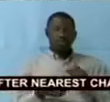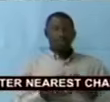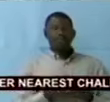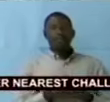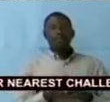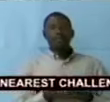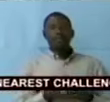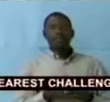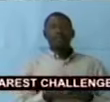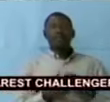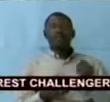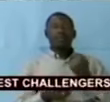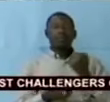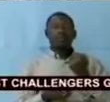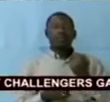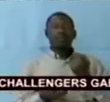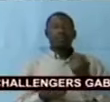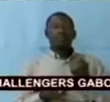Because